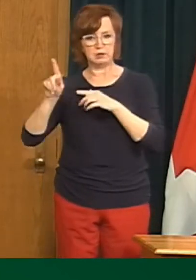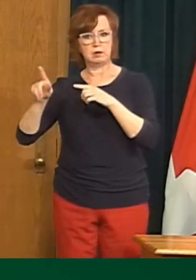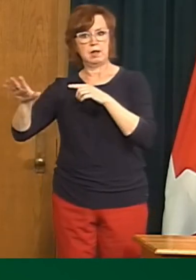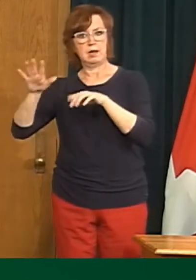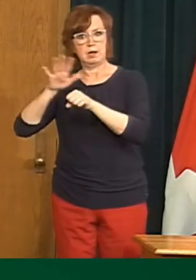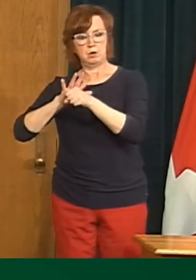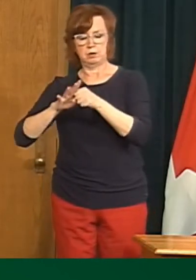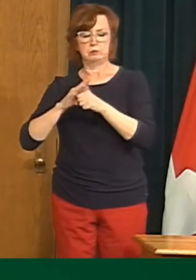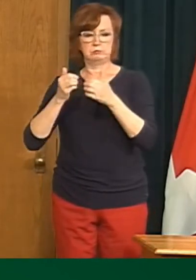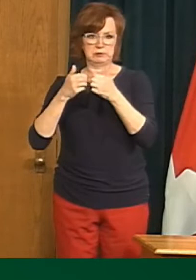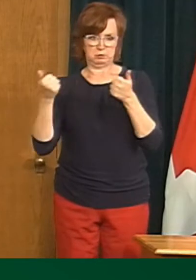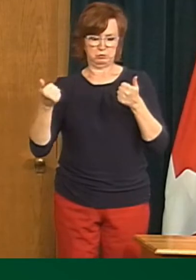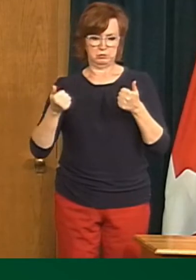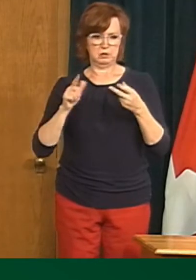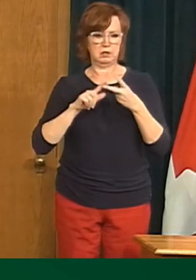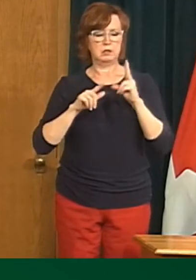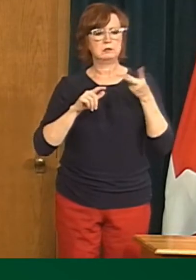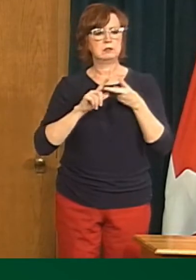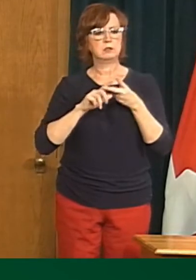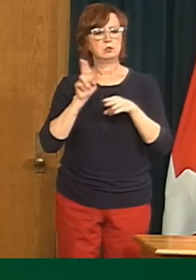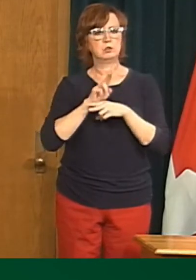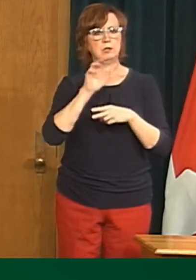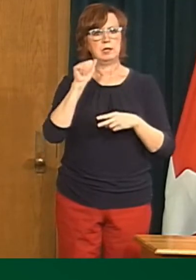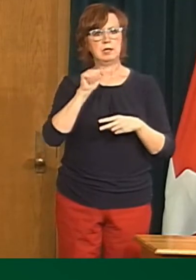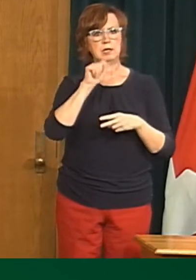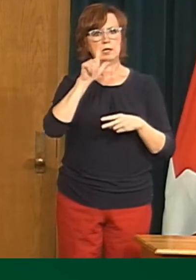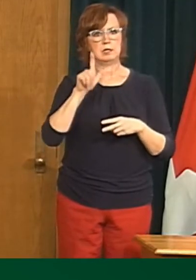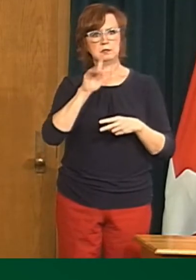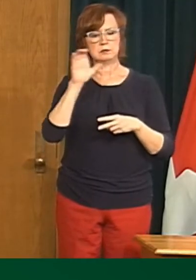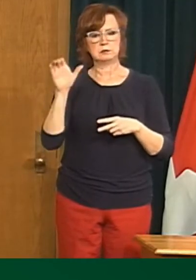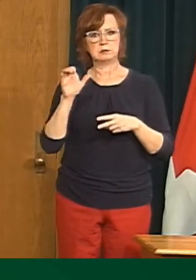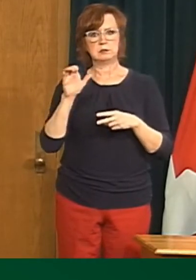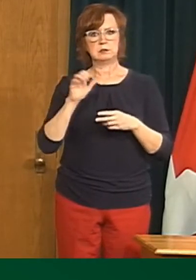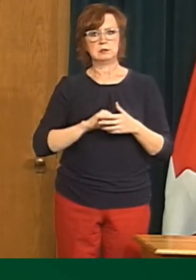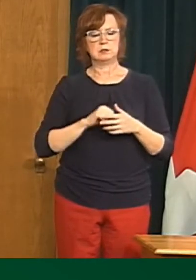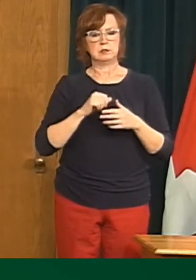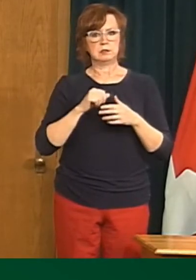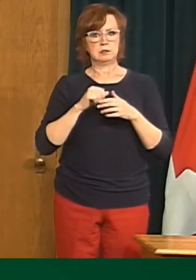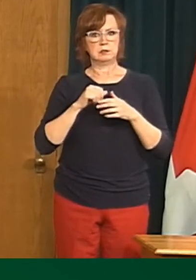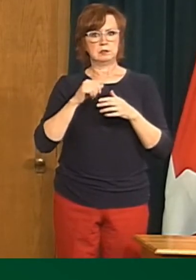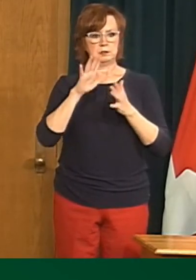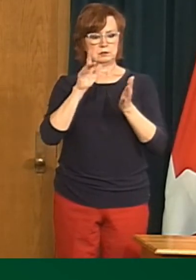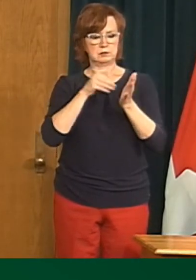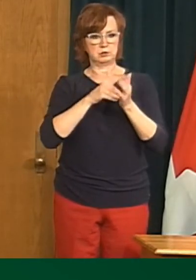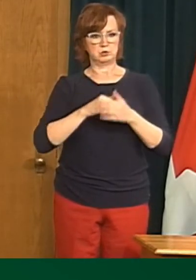is using them for ALC patients coming out of other centers and building some bed capacity.